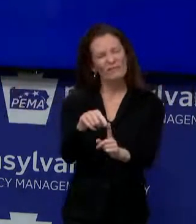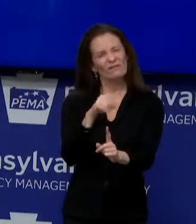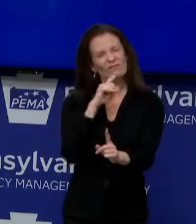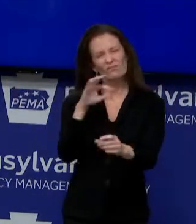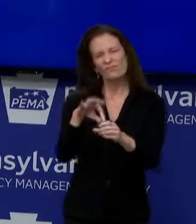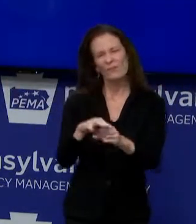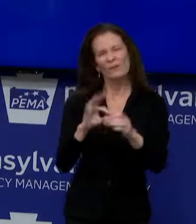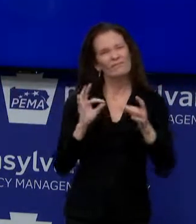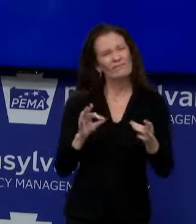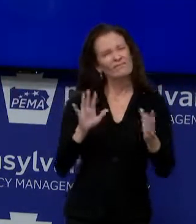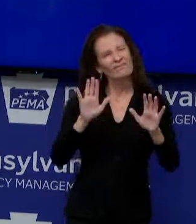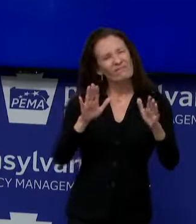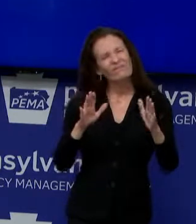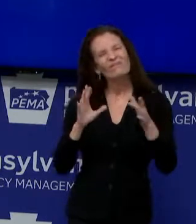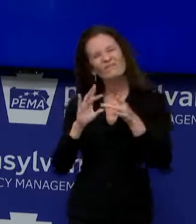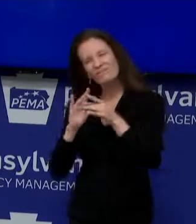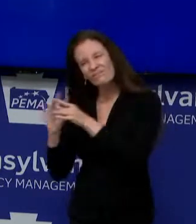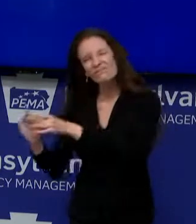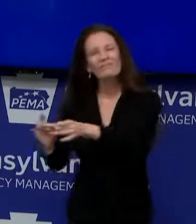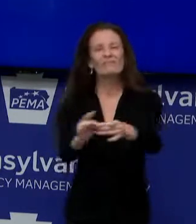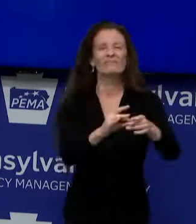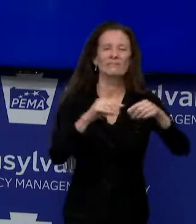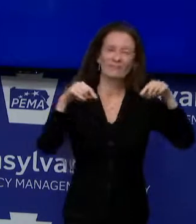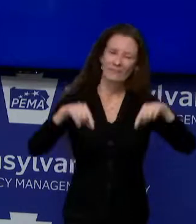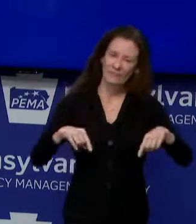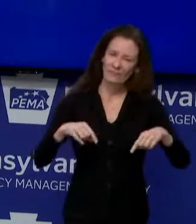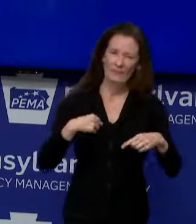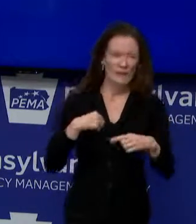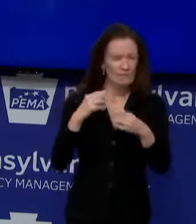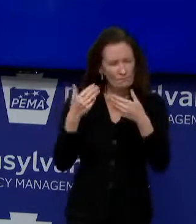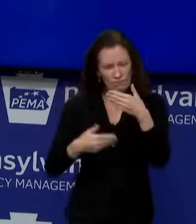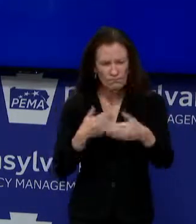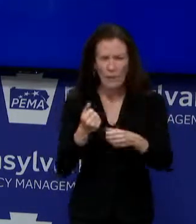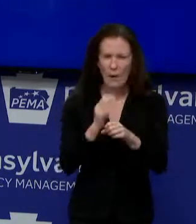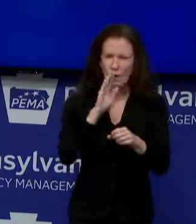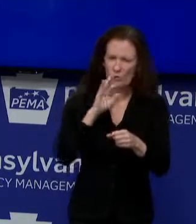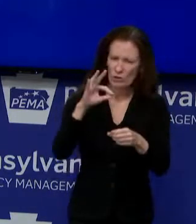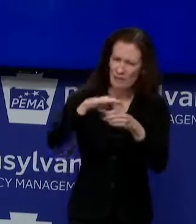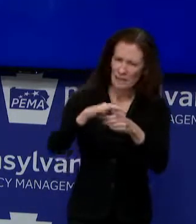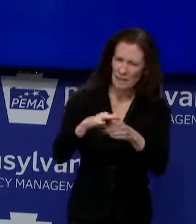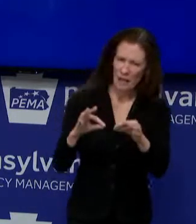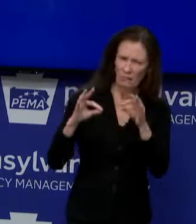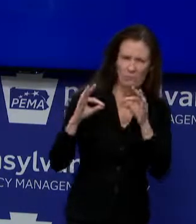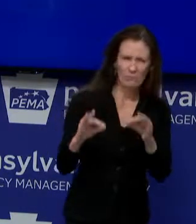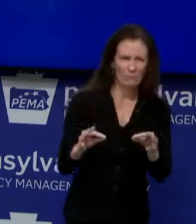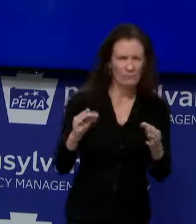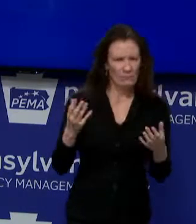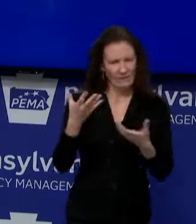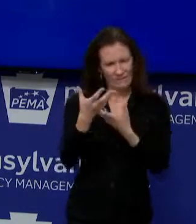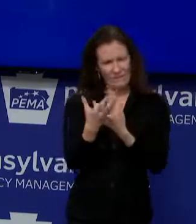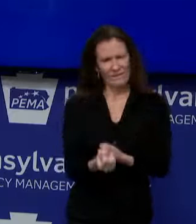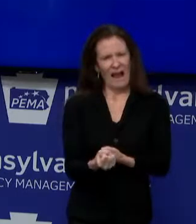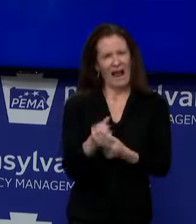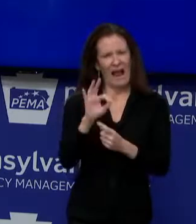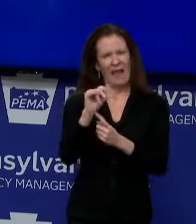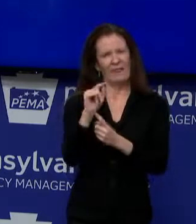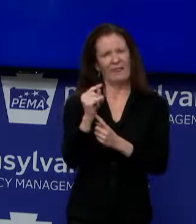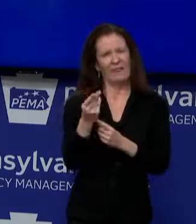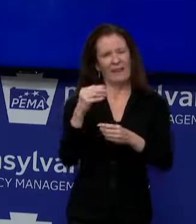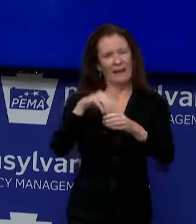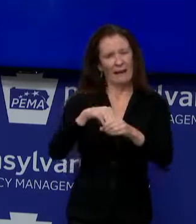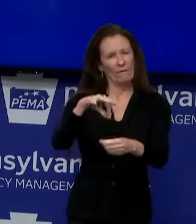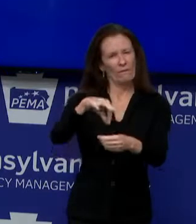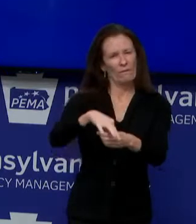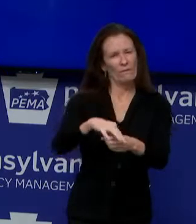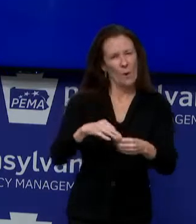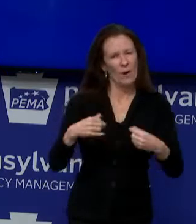electoral system and restore that faith. We must do so based on facts and informed